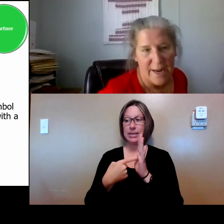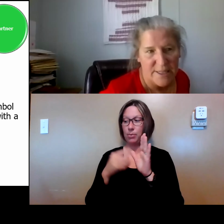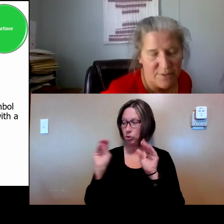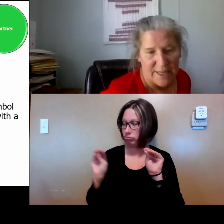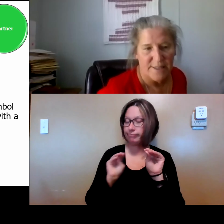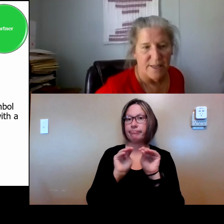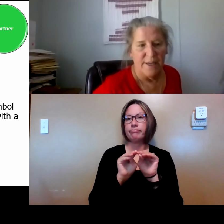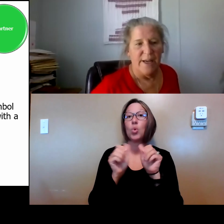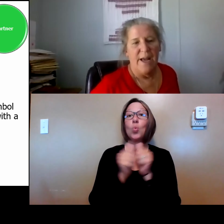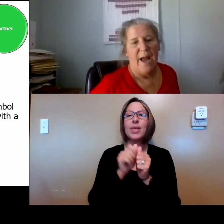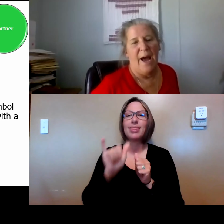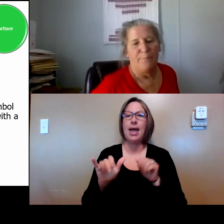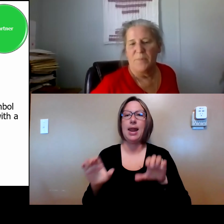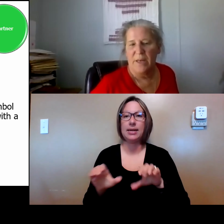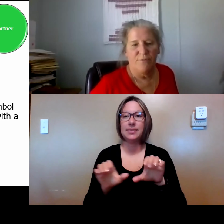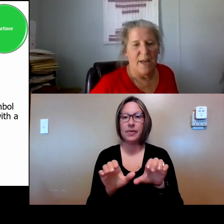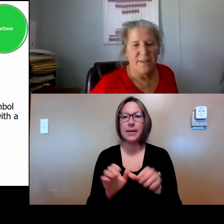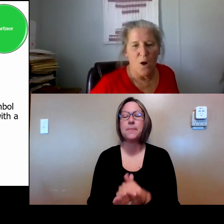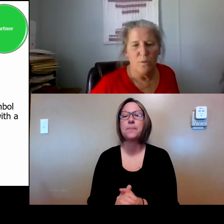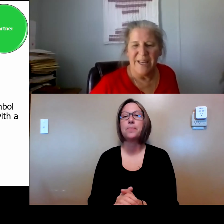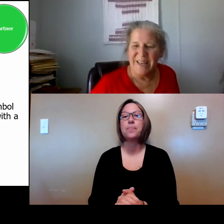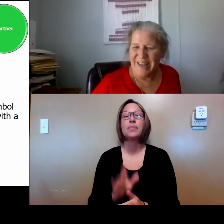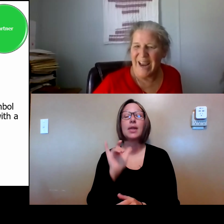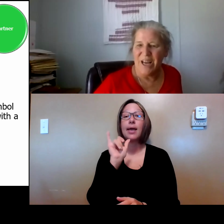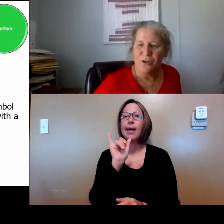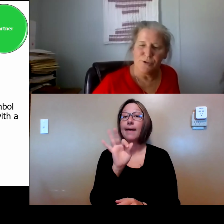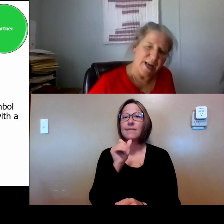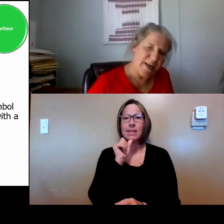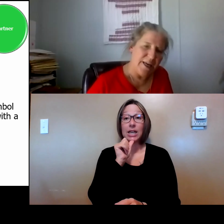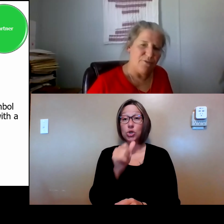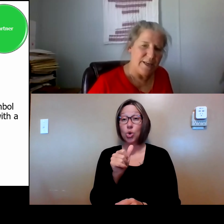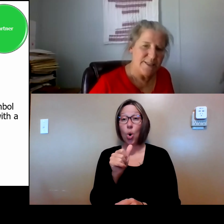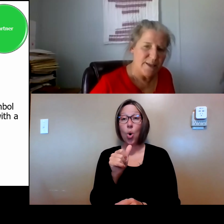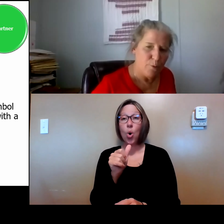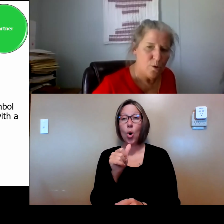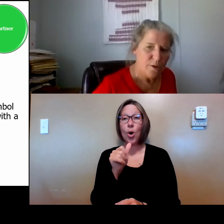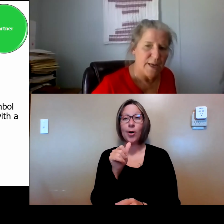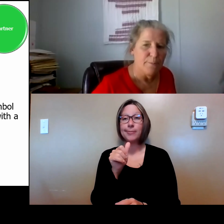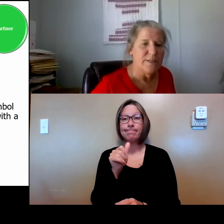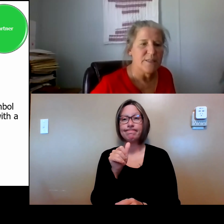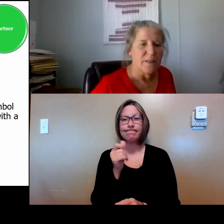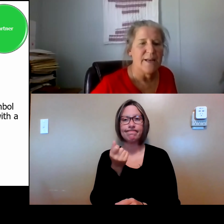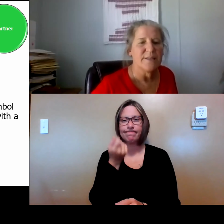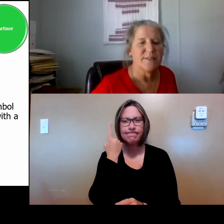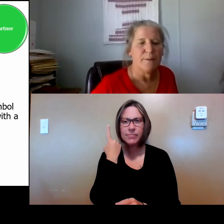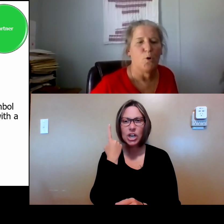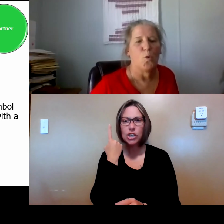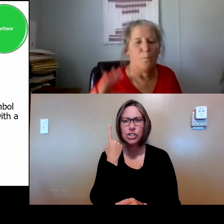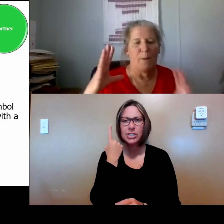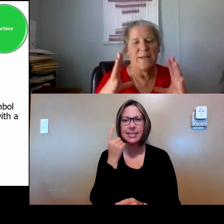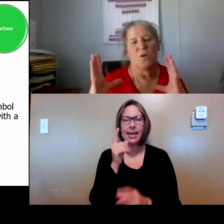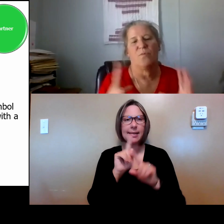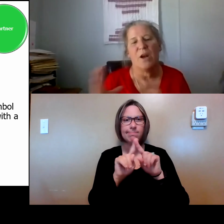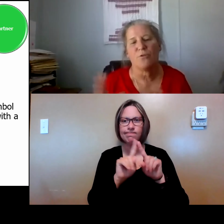meaningful activities. And if they don't indicate understanding of any symbol, then I'm going to select a